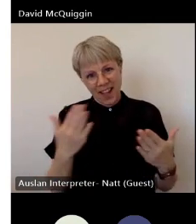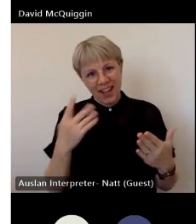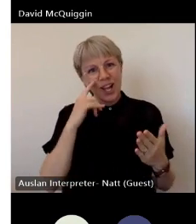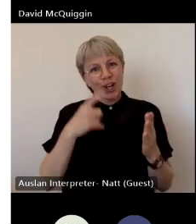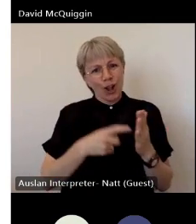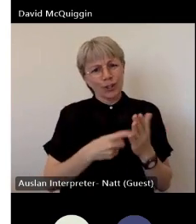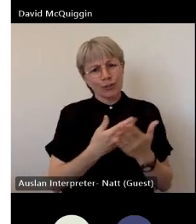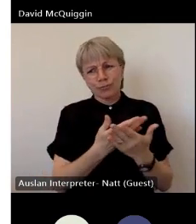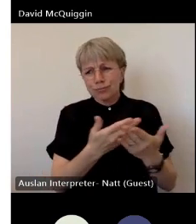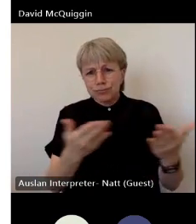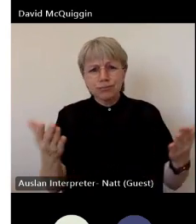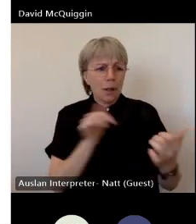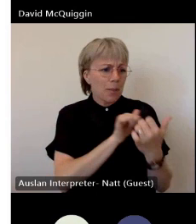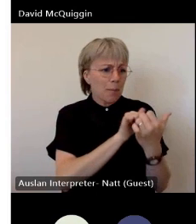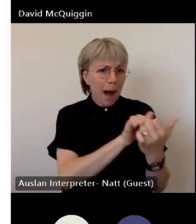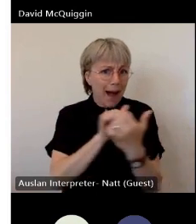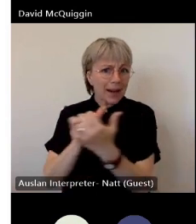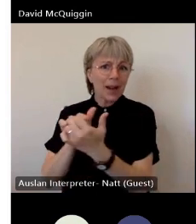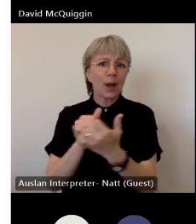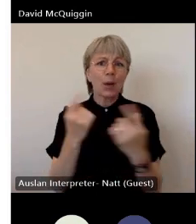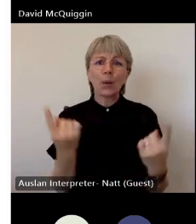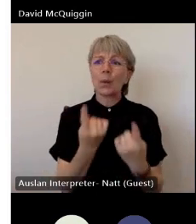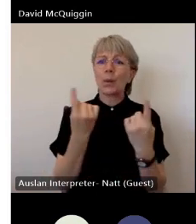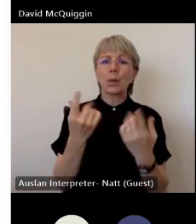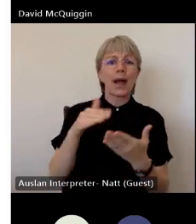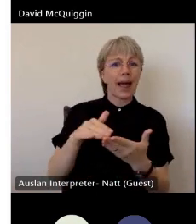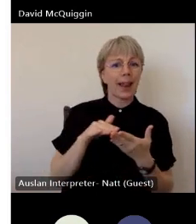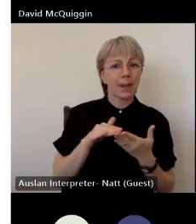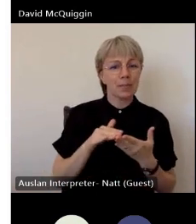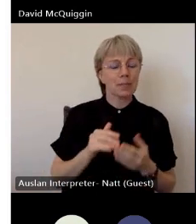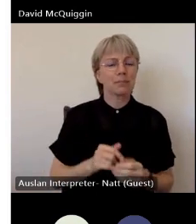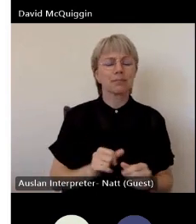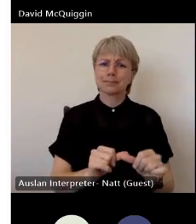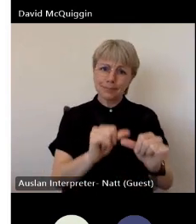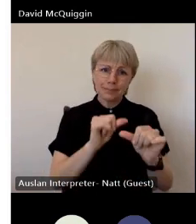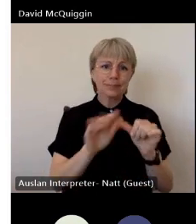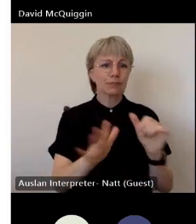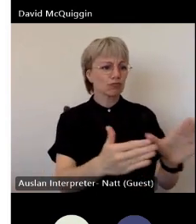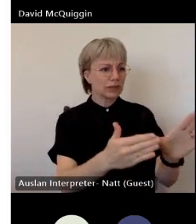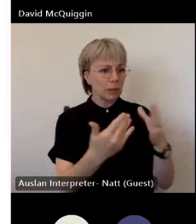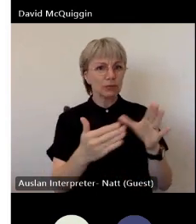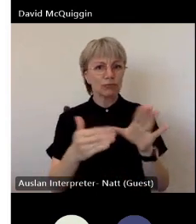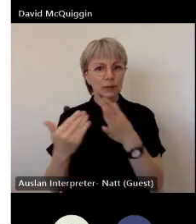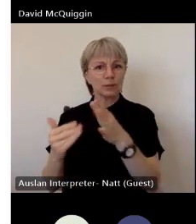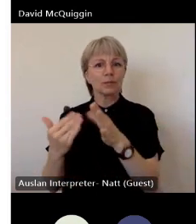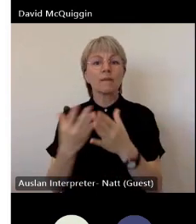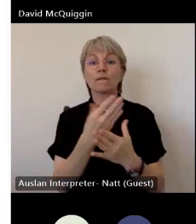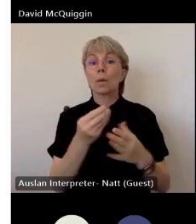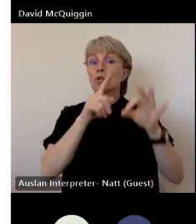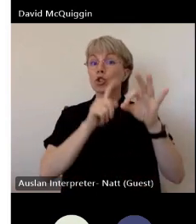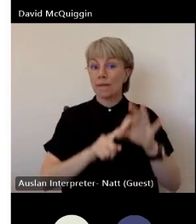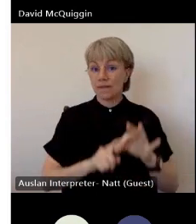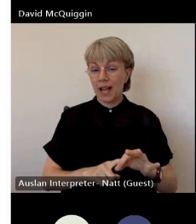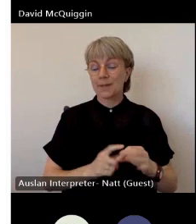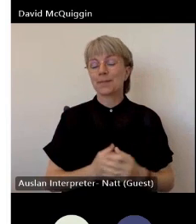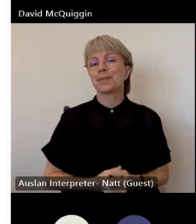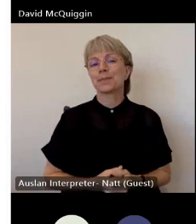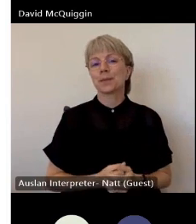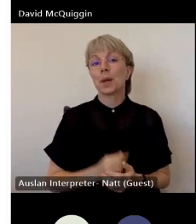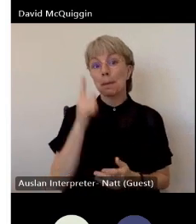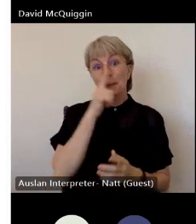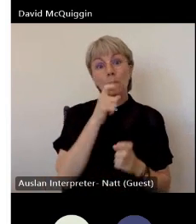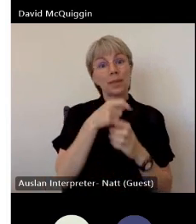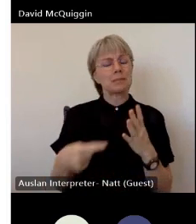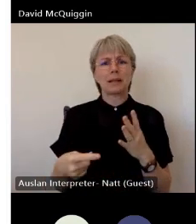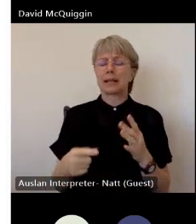all research participants. We had an excellent response to both of our surveys. The response from people with disability